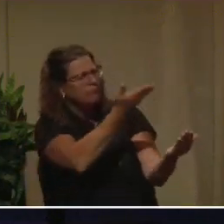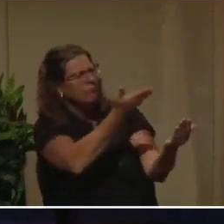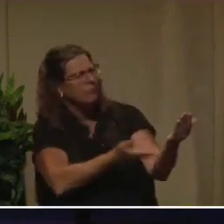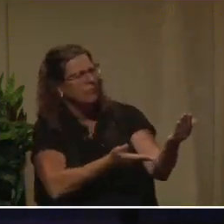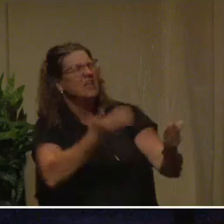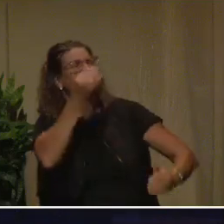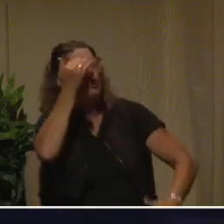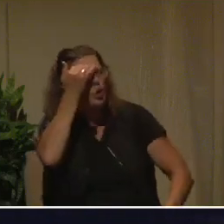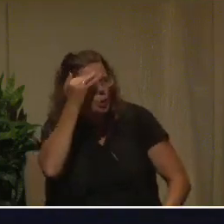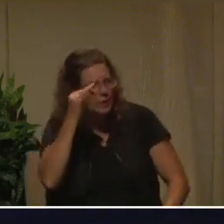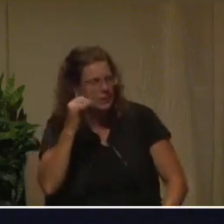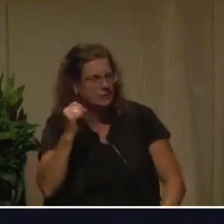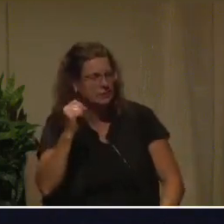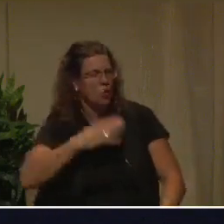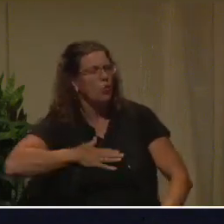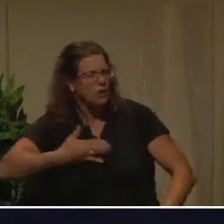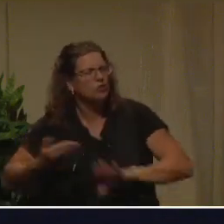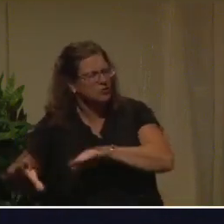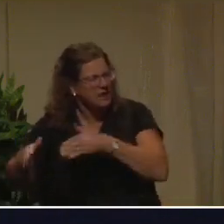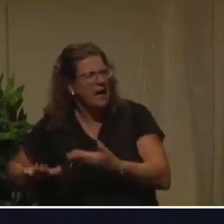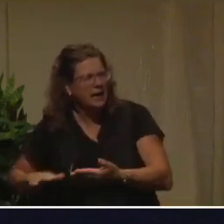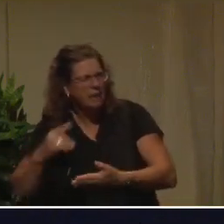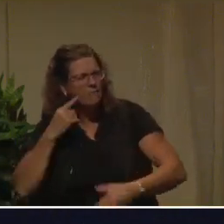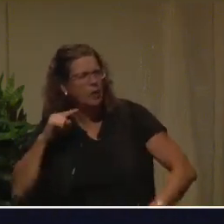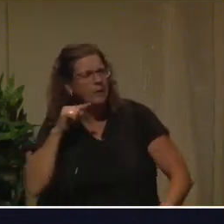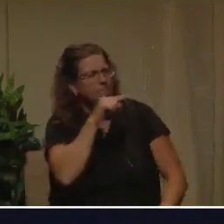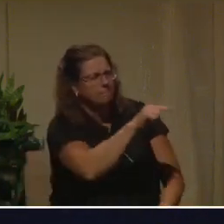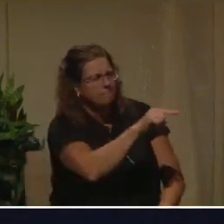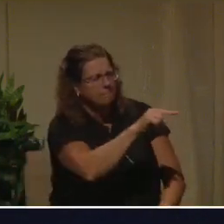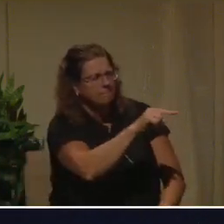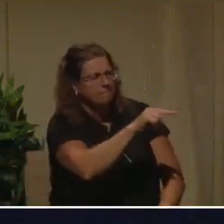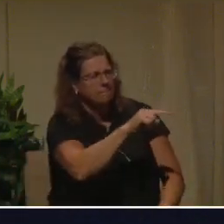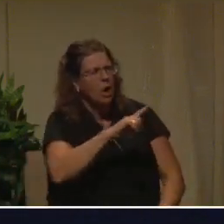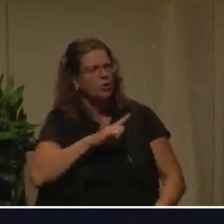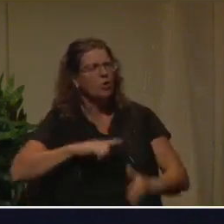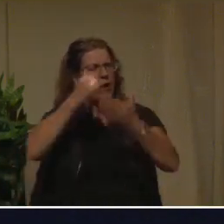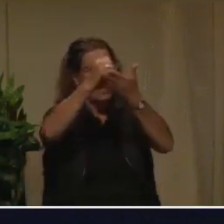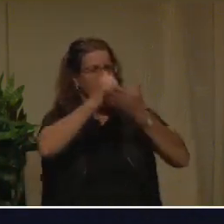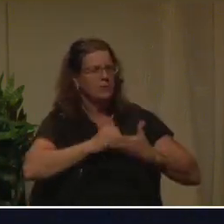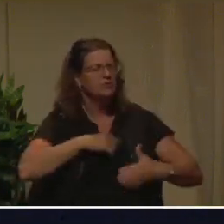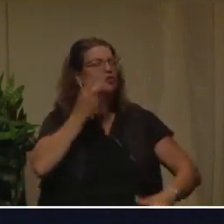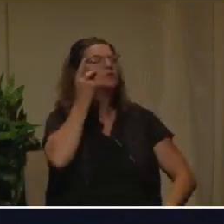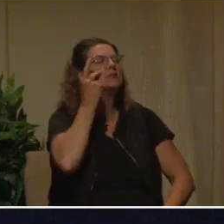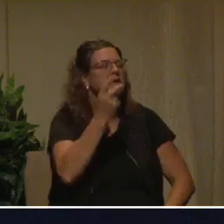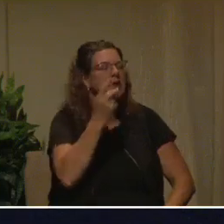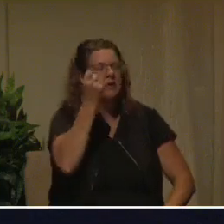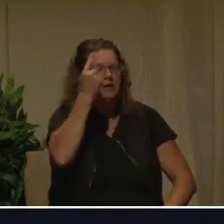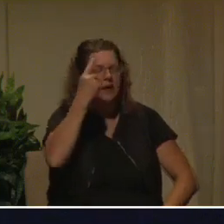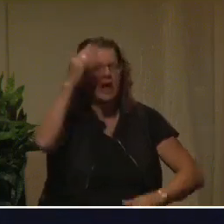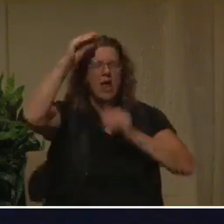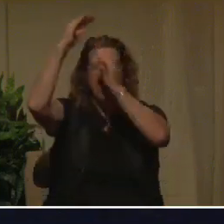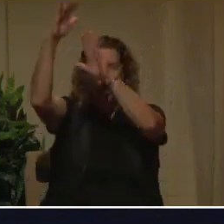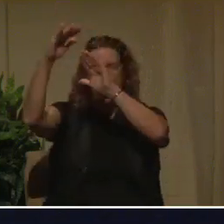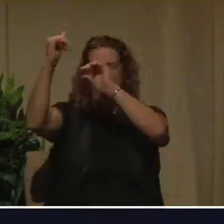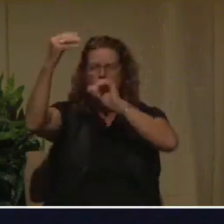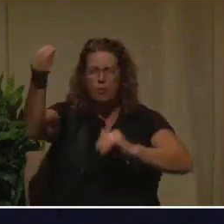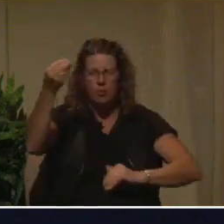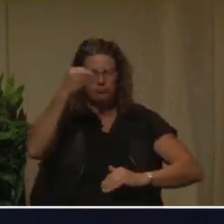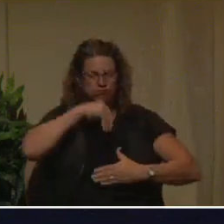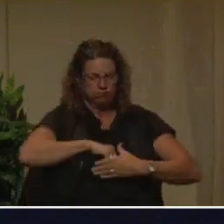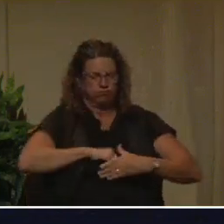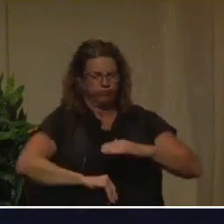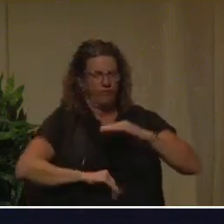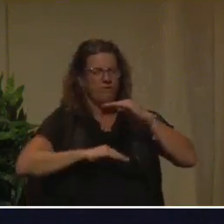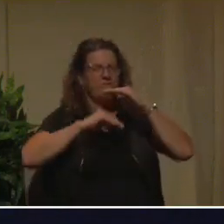Lord God, let us see it today, what so animated them, and let it fill us with hope. And it's in Jesus' name we